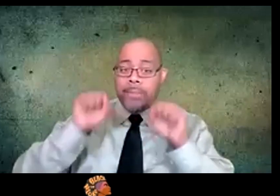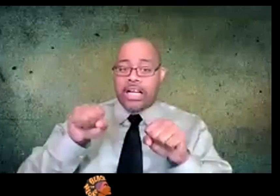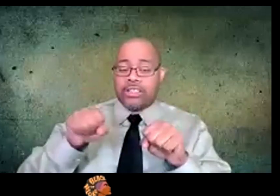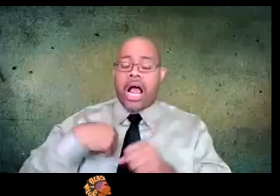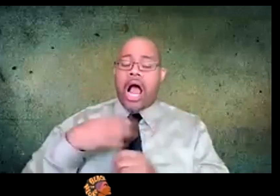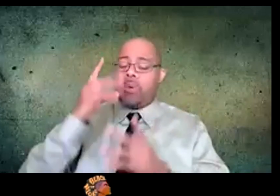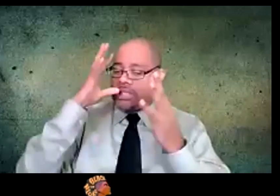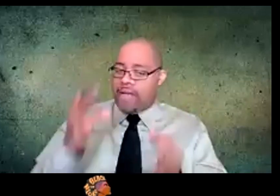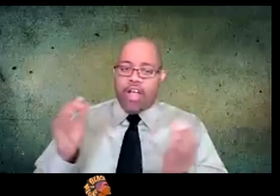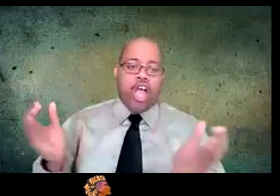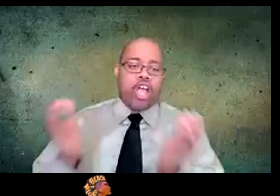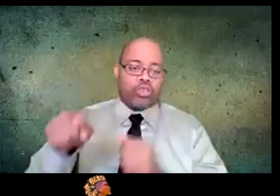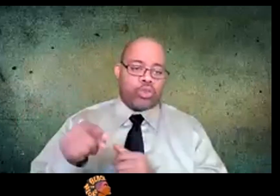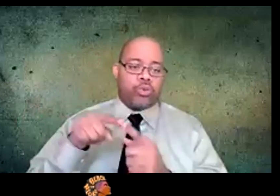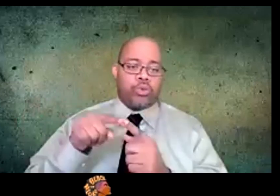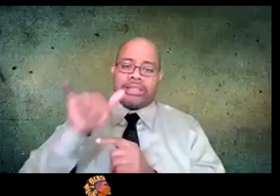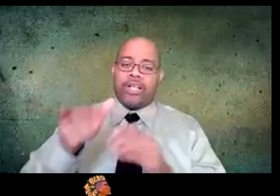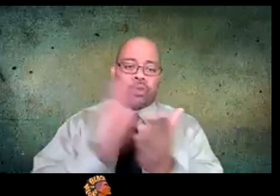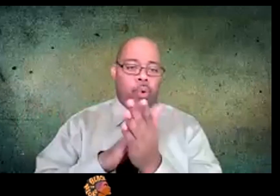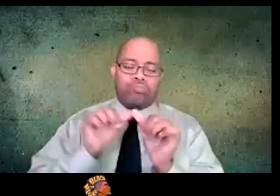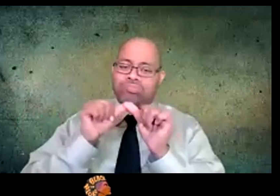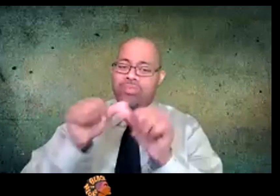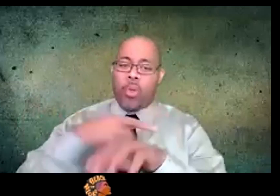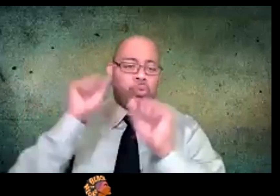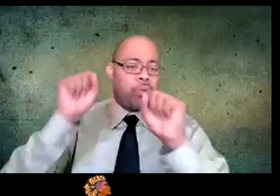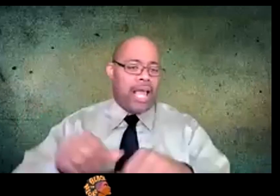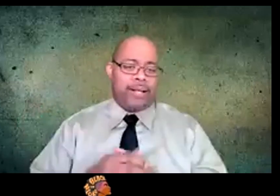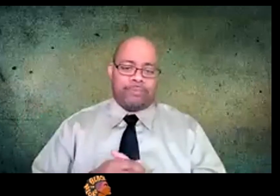definitely encourage you to stay in school as long as you can.